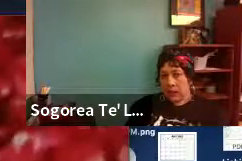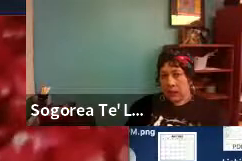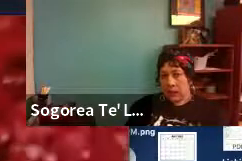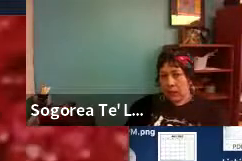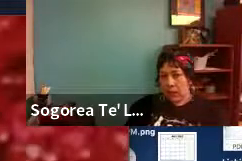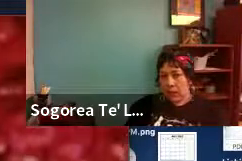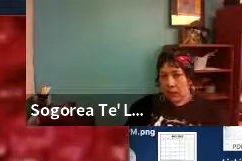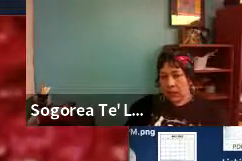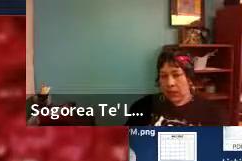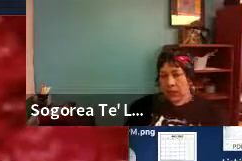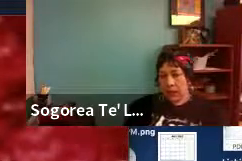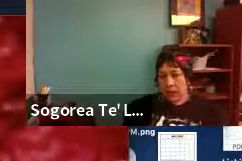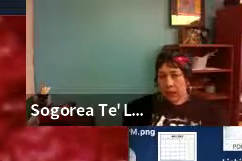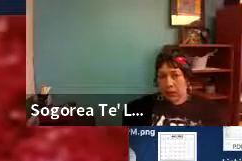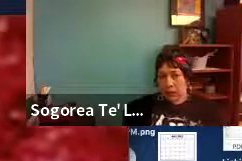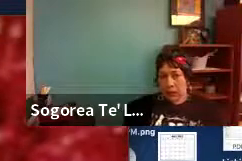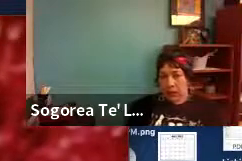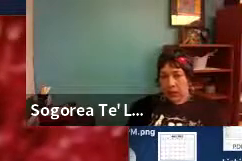illegal.